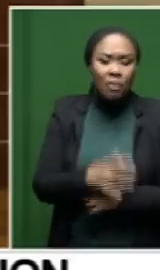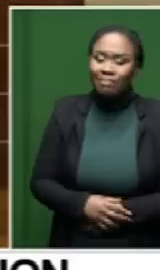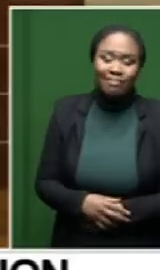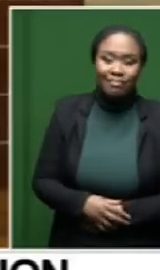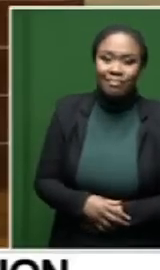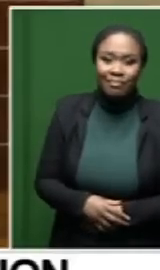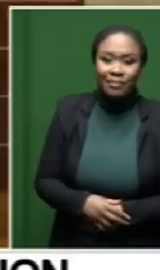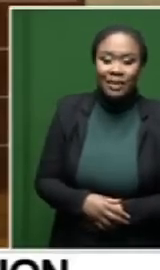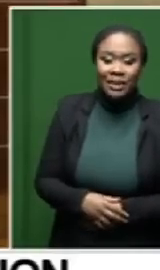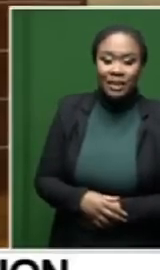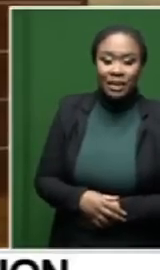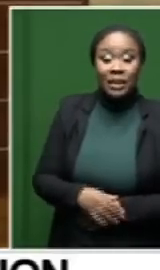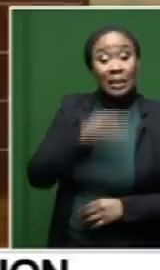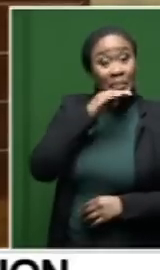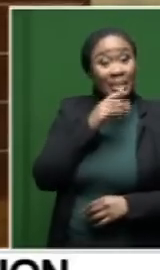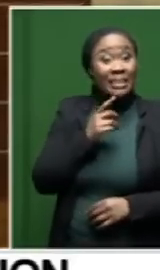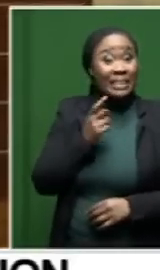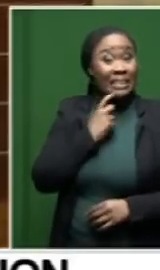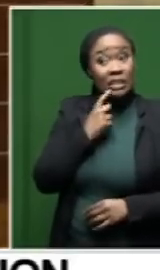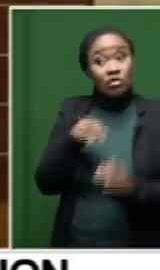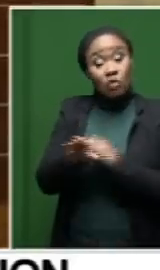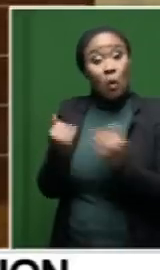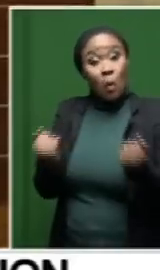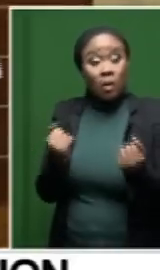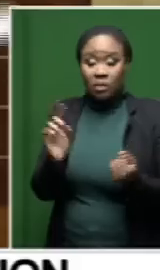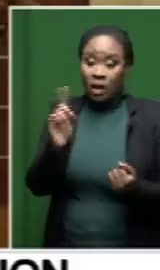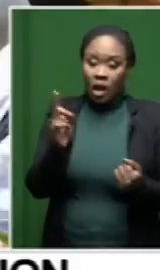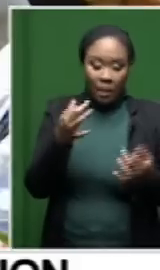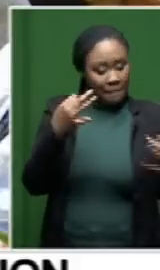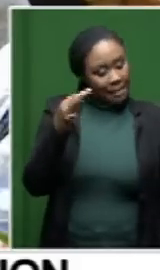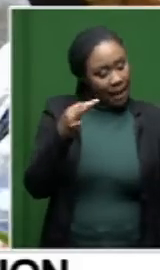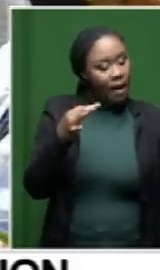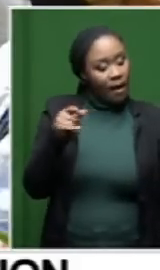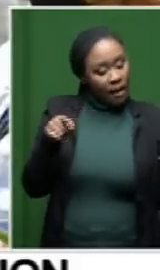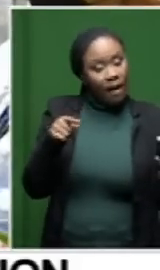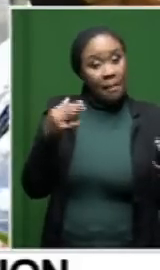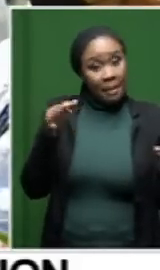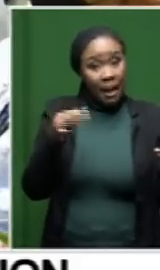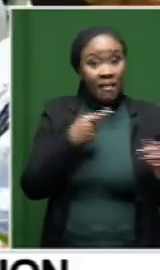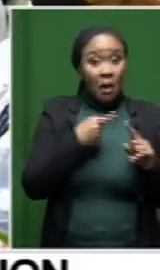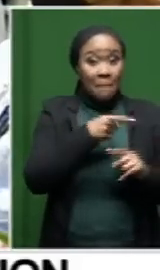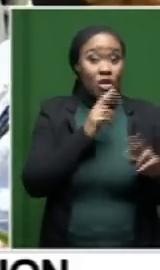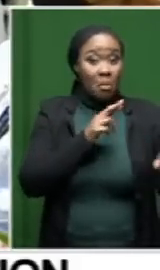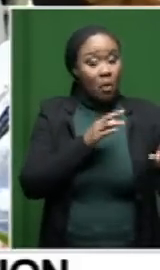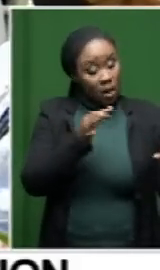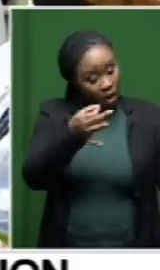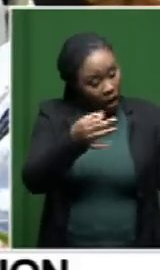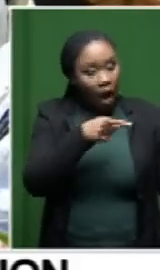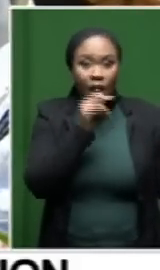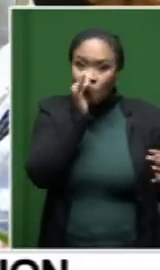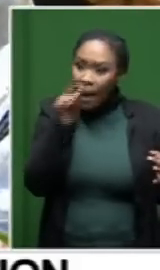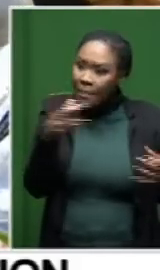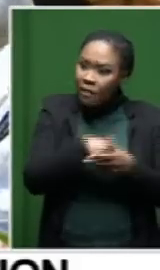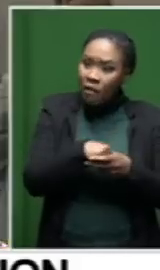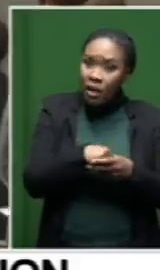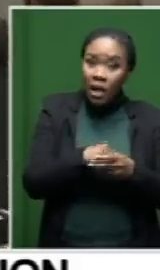prosecutable case is a hard job. You don't simply take a piece of paper from a commission of inquiry and say, here is a crime.